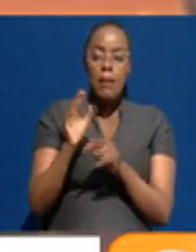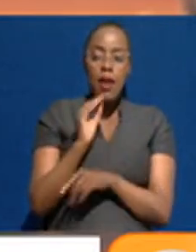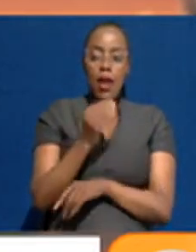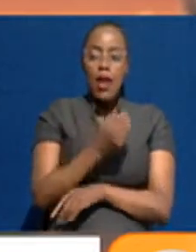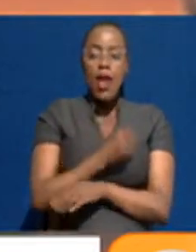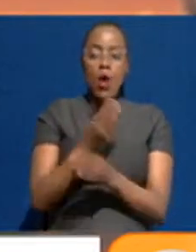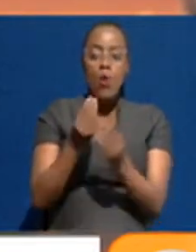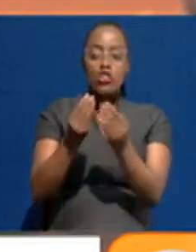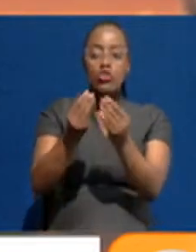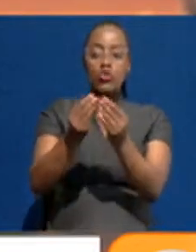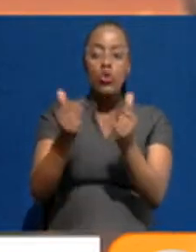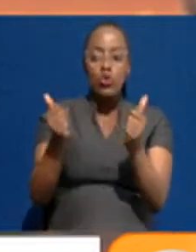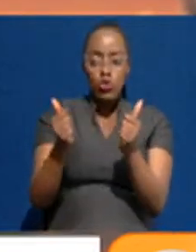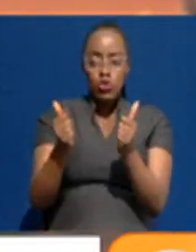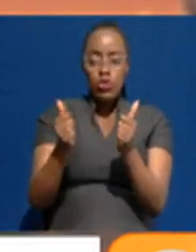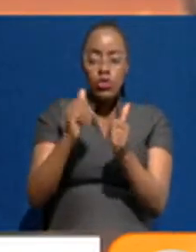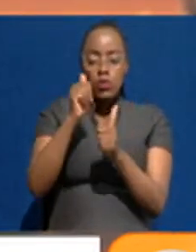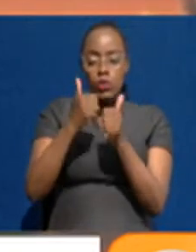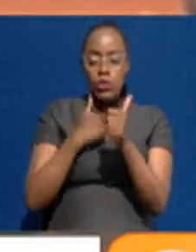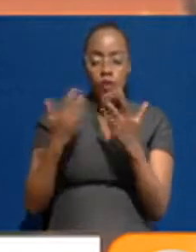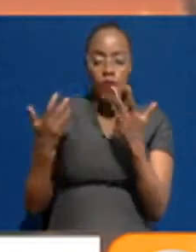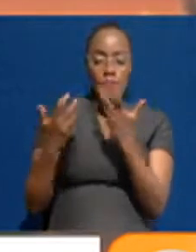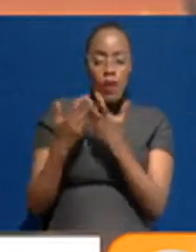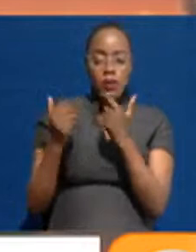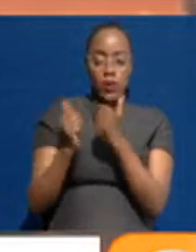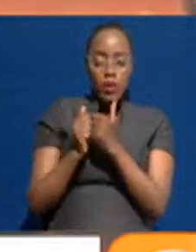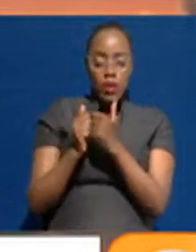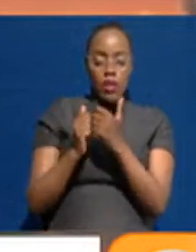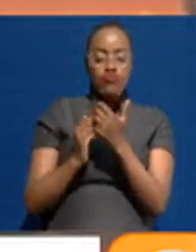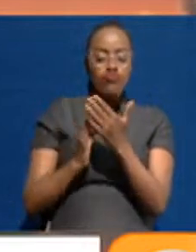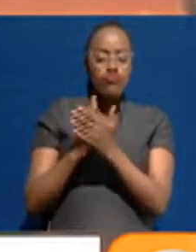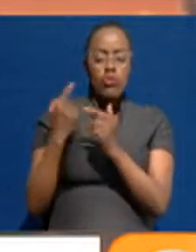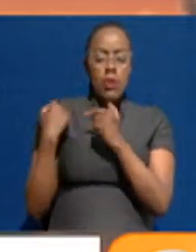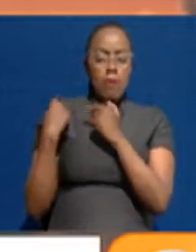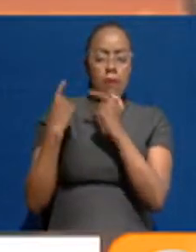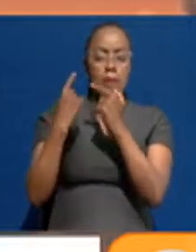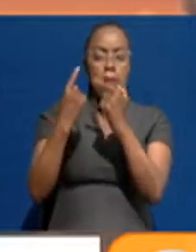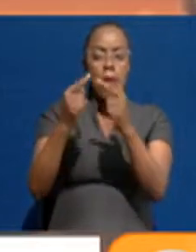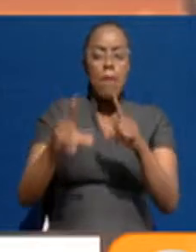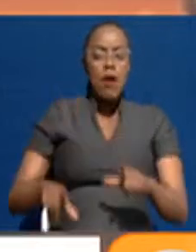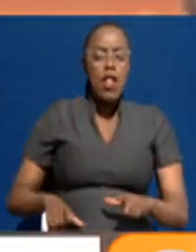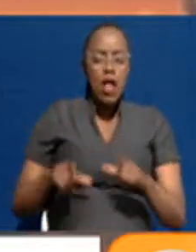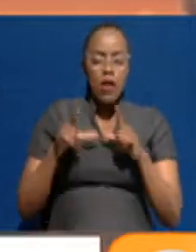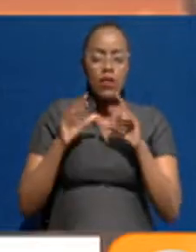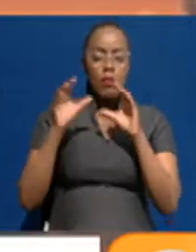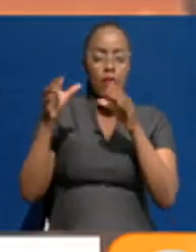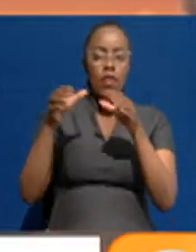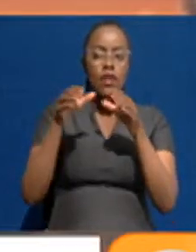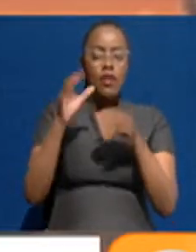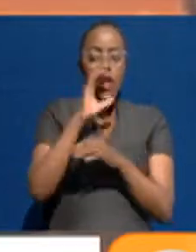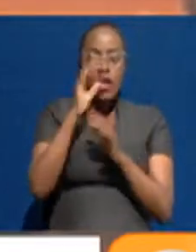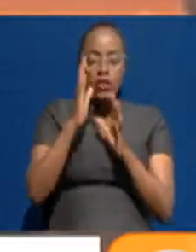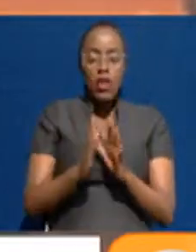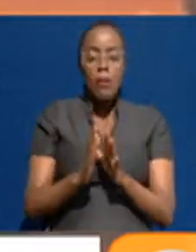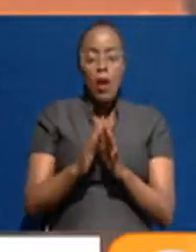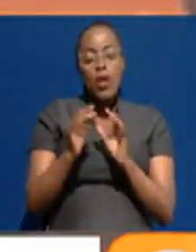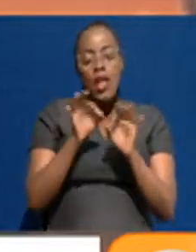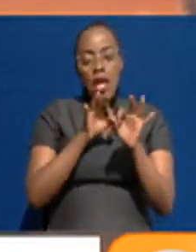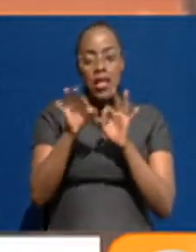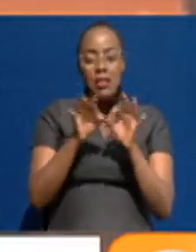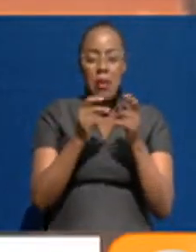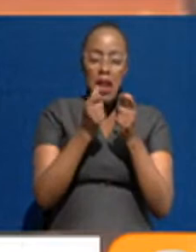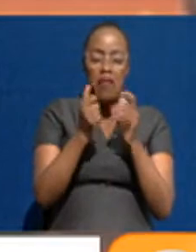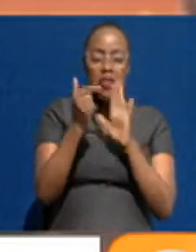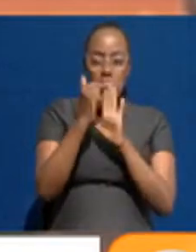Our solutions remain relevant through the lifetime of customers. I'll give you a couple